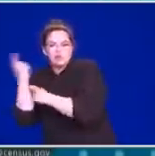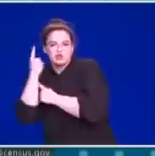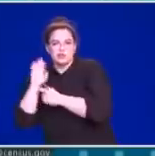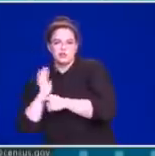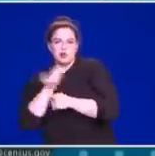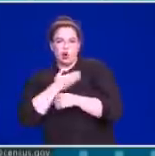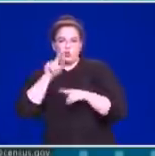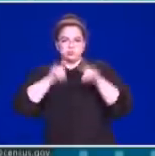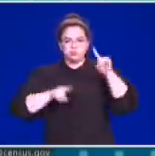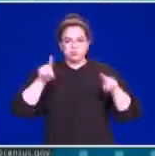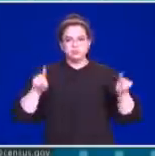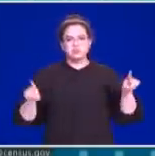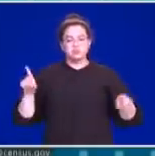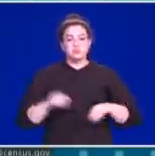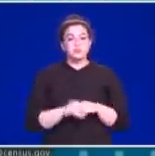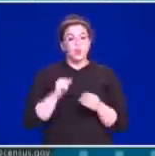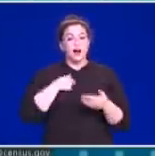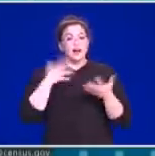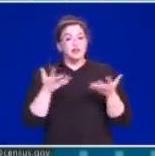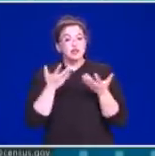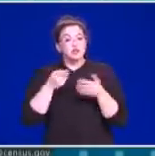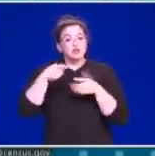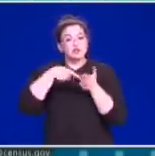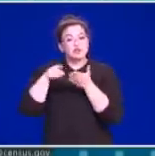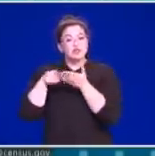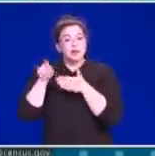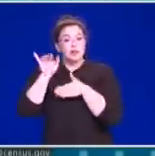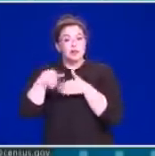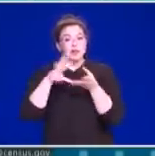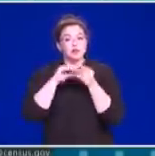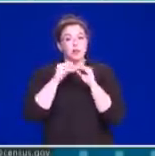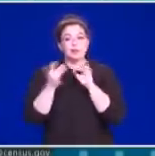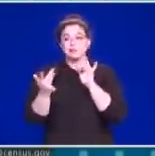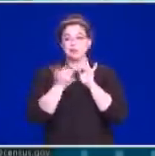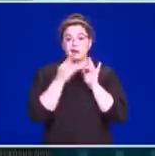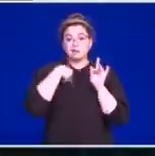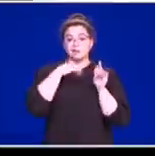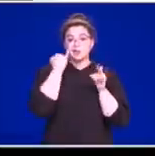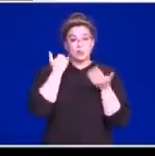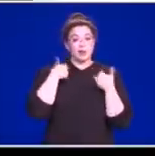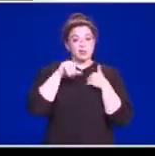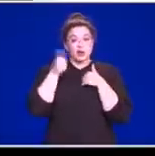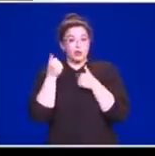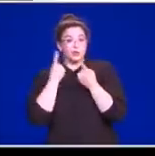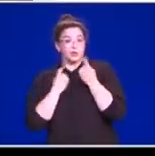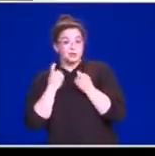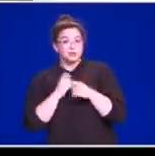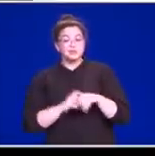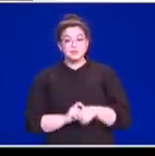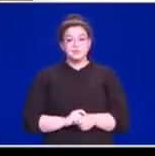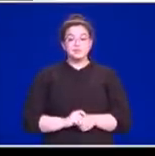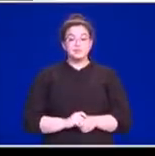nation's racial and ethnic diversity. So I encourage you to check out that story and reach out to us if you have additional questions.